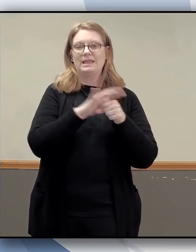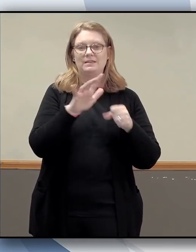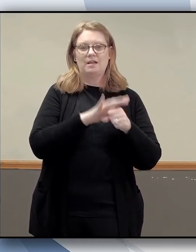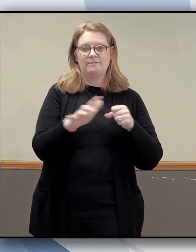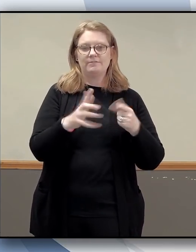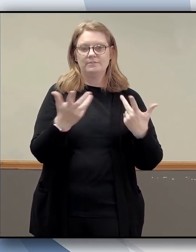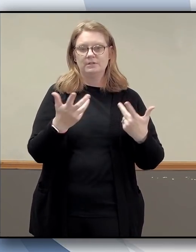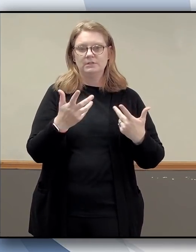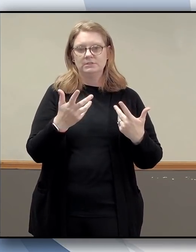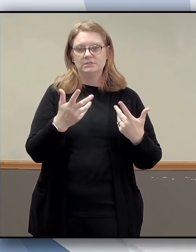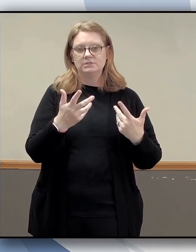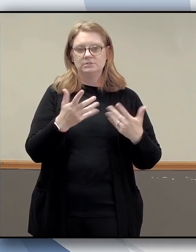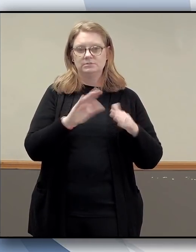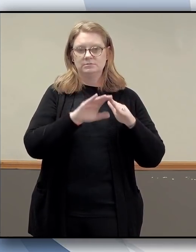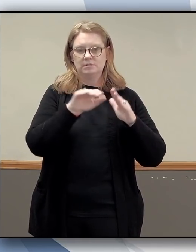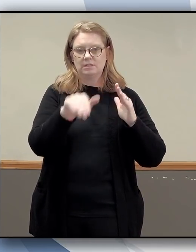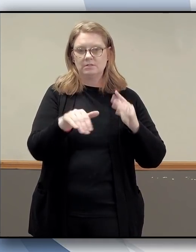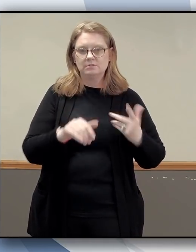curve.